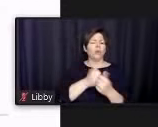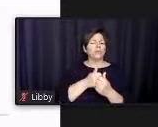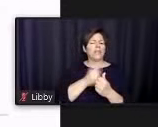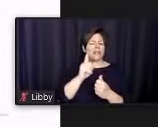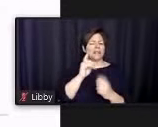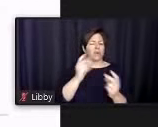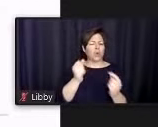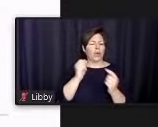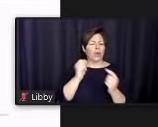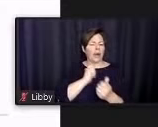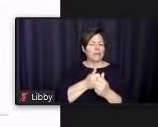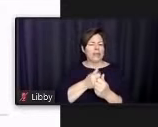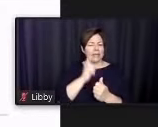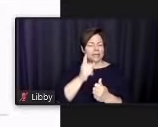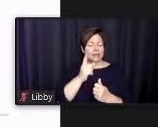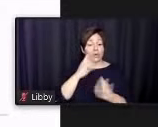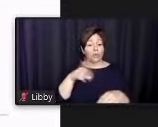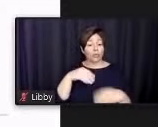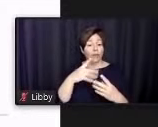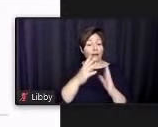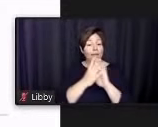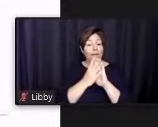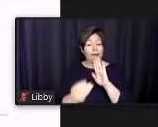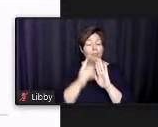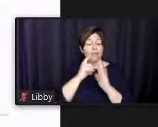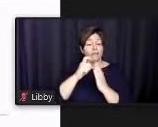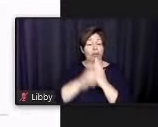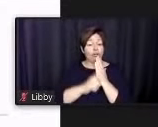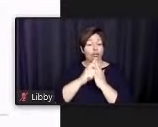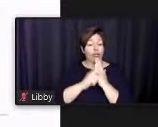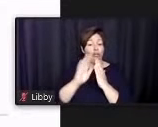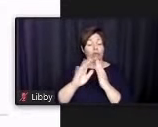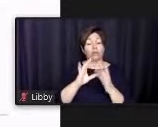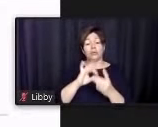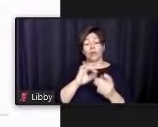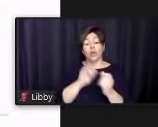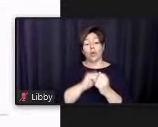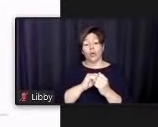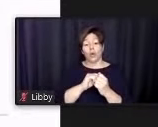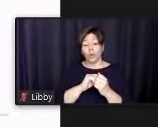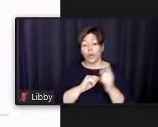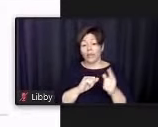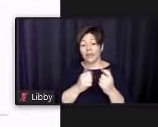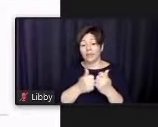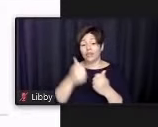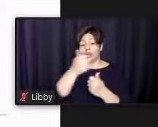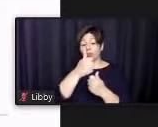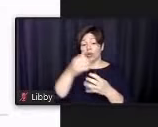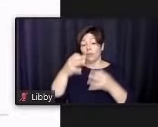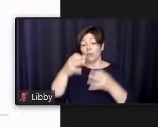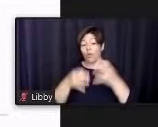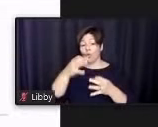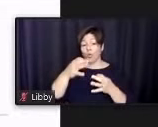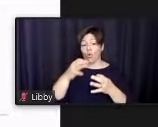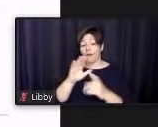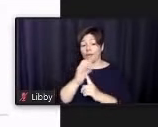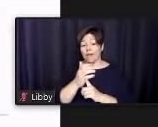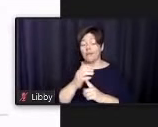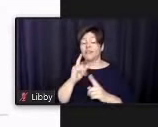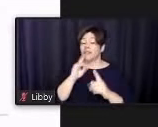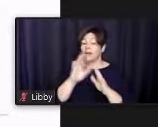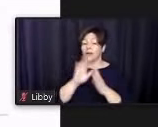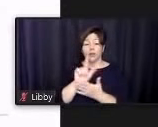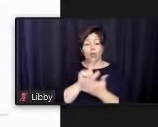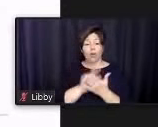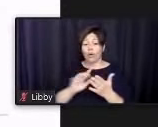quick update, we provided you the copy of the article relating to the NDRF Supreme Court case, which is the law of the land. And I want